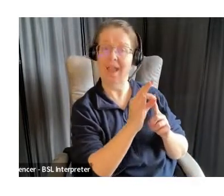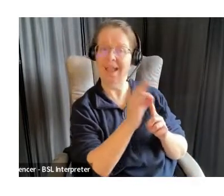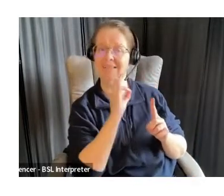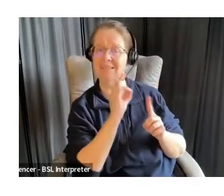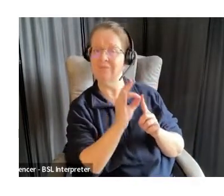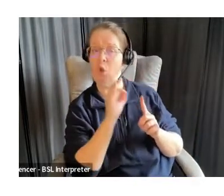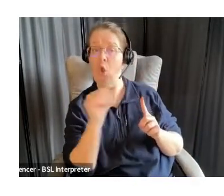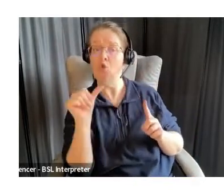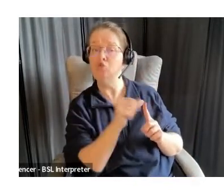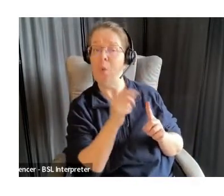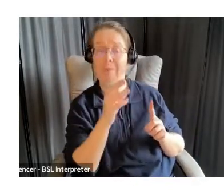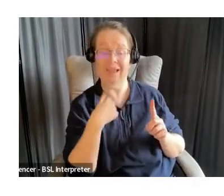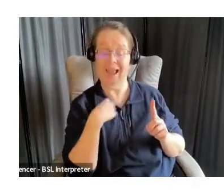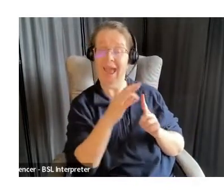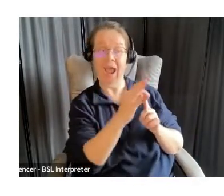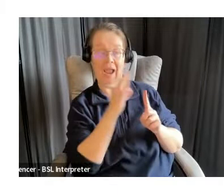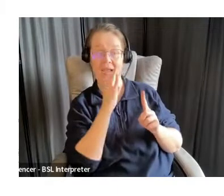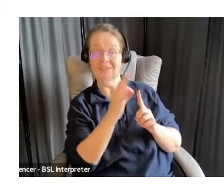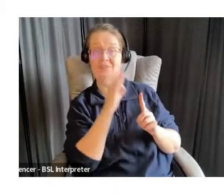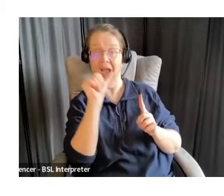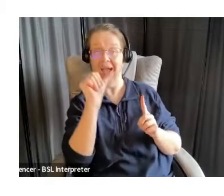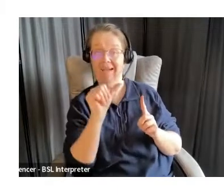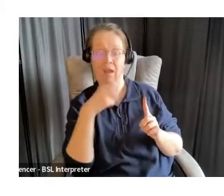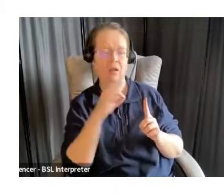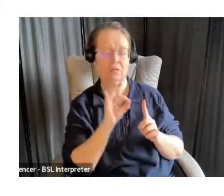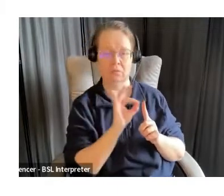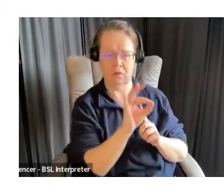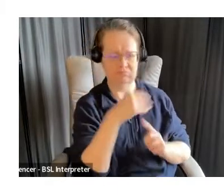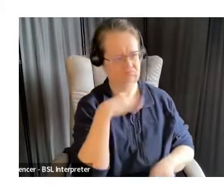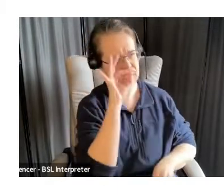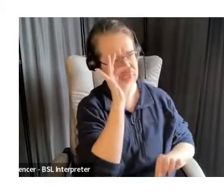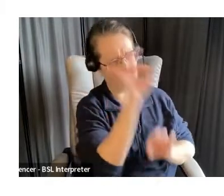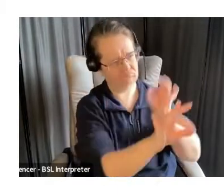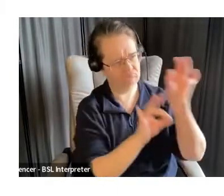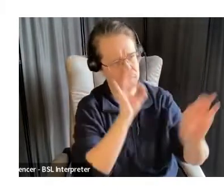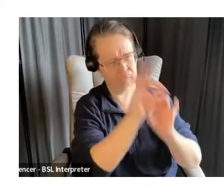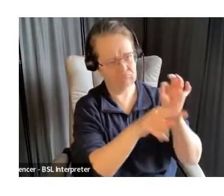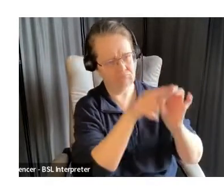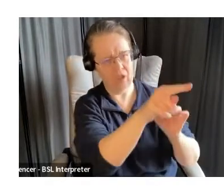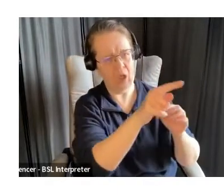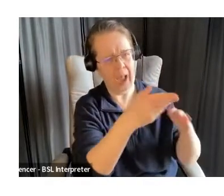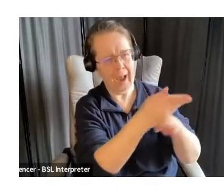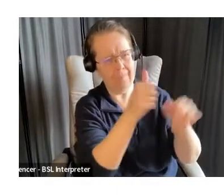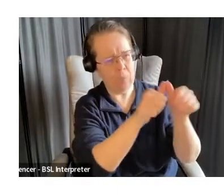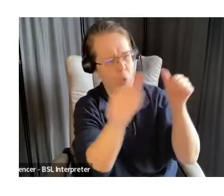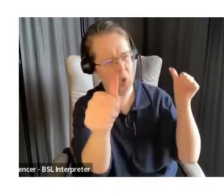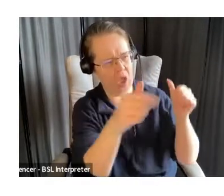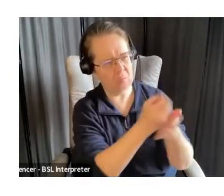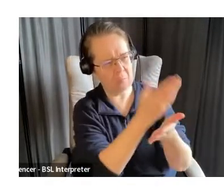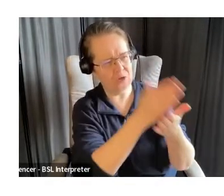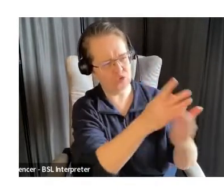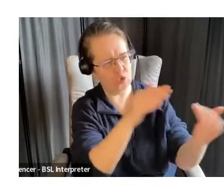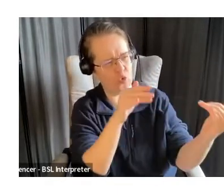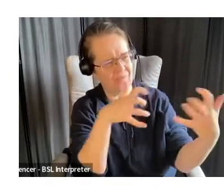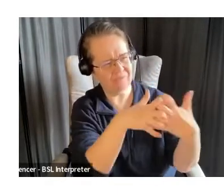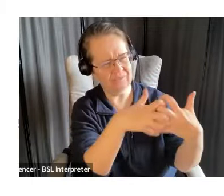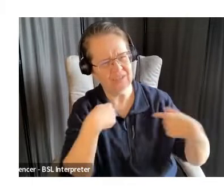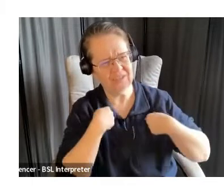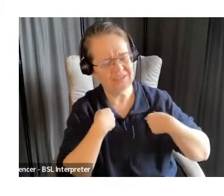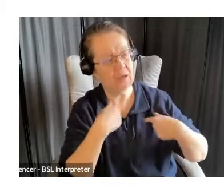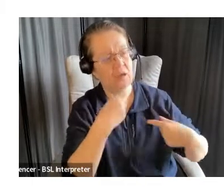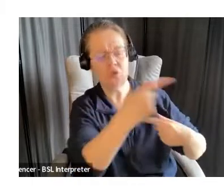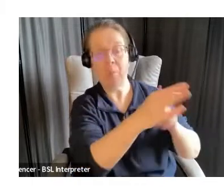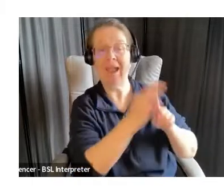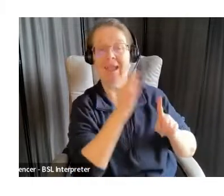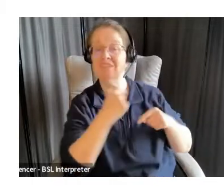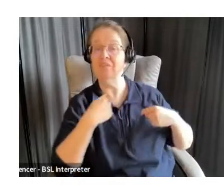a two-way street. You're interviewing the employer as much as the employer is interviewing you, right? But sometimes